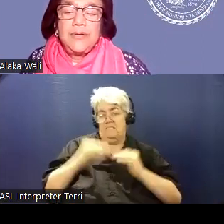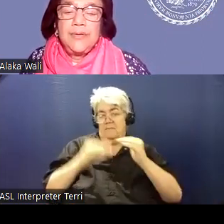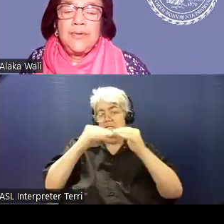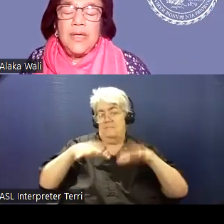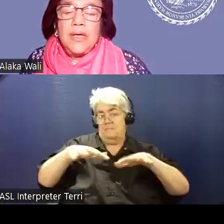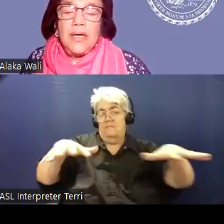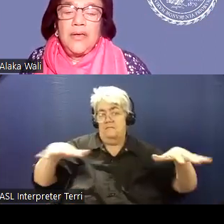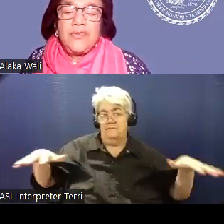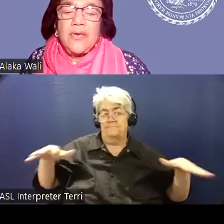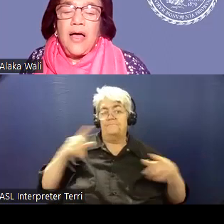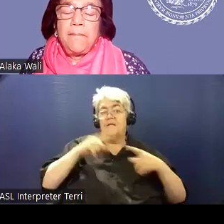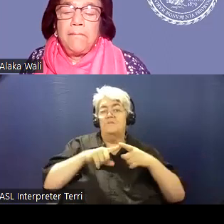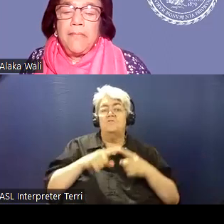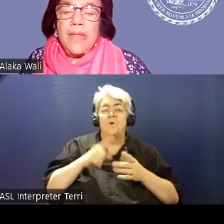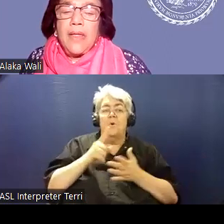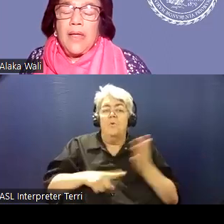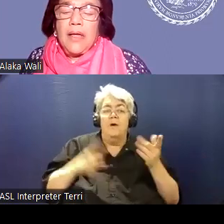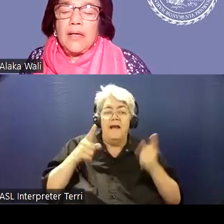to do is